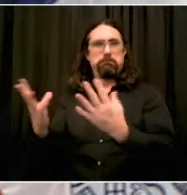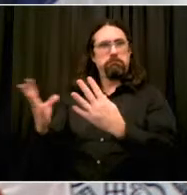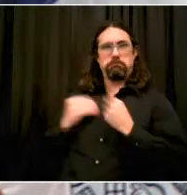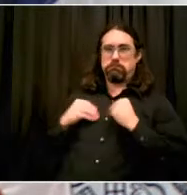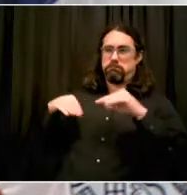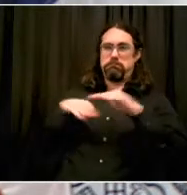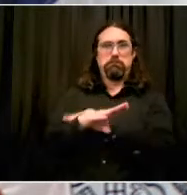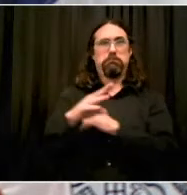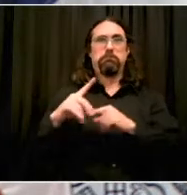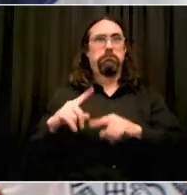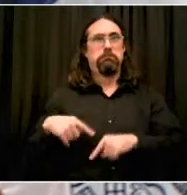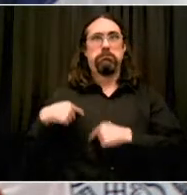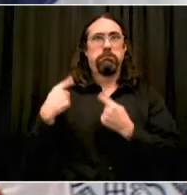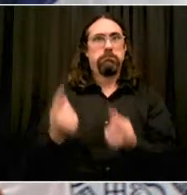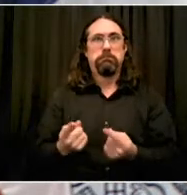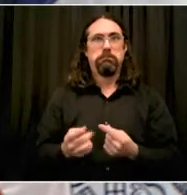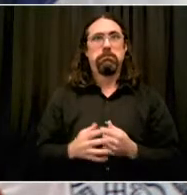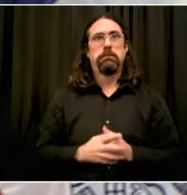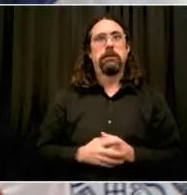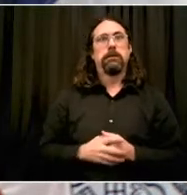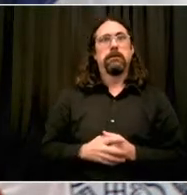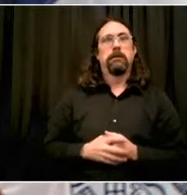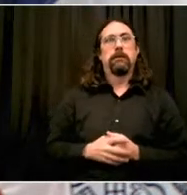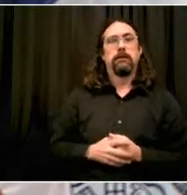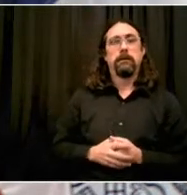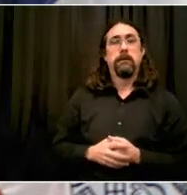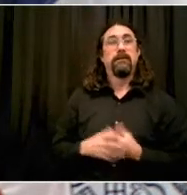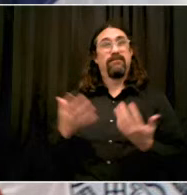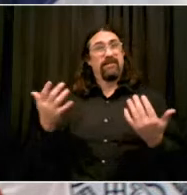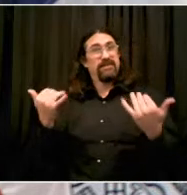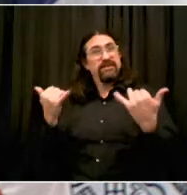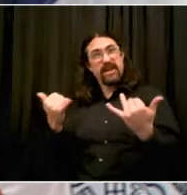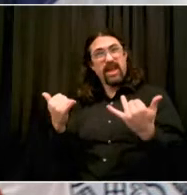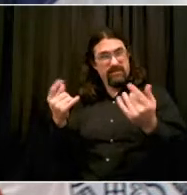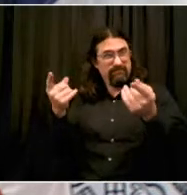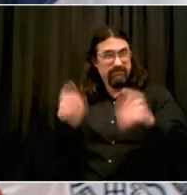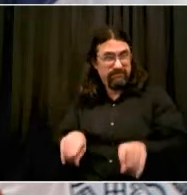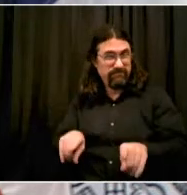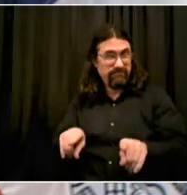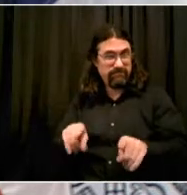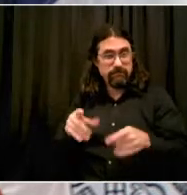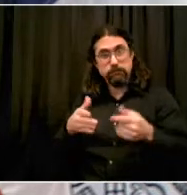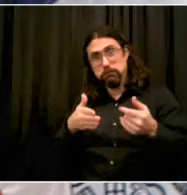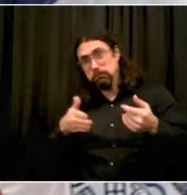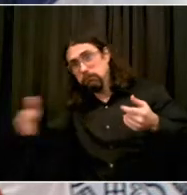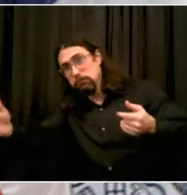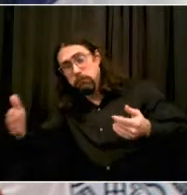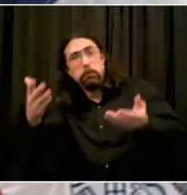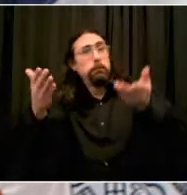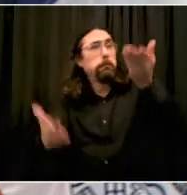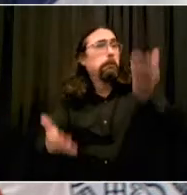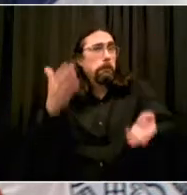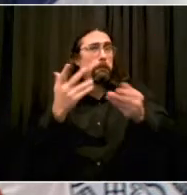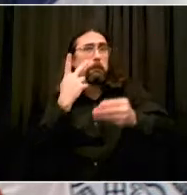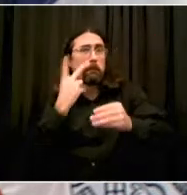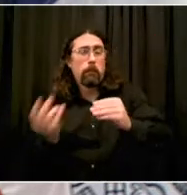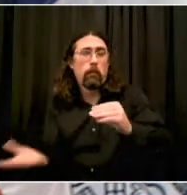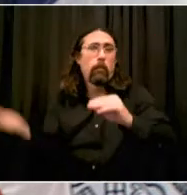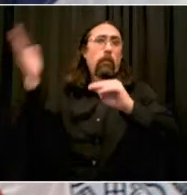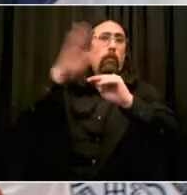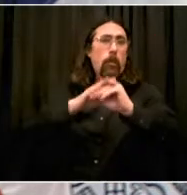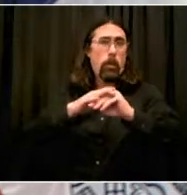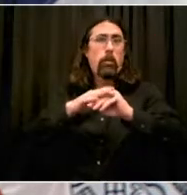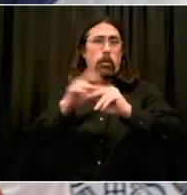regional enrichment centers that we'll have the seats for essential workers who need them. And then if we need to keep adding, we